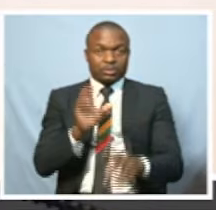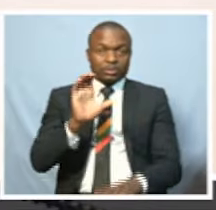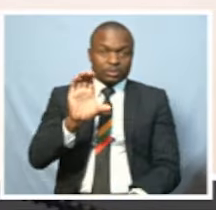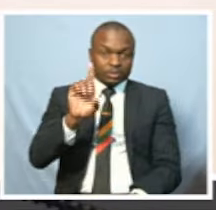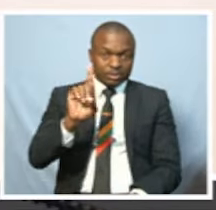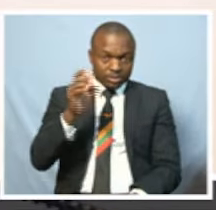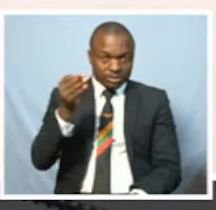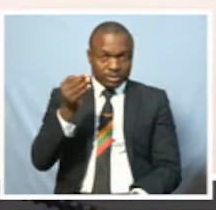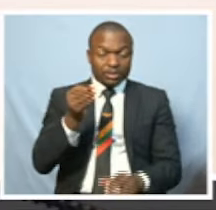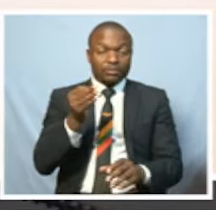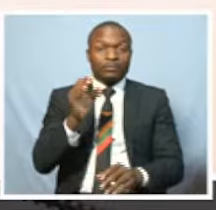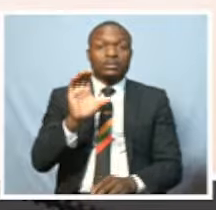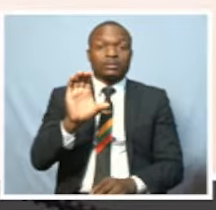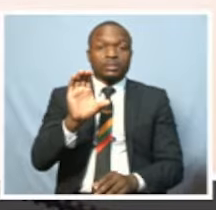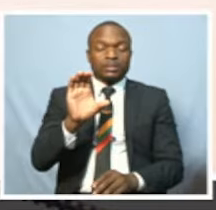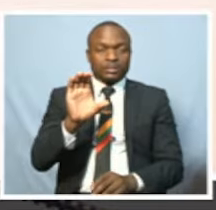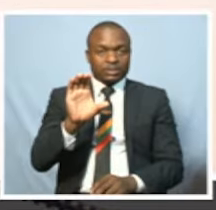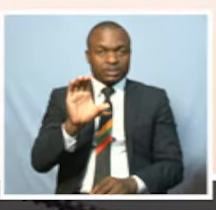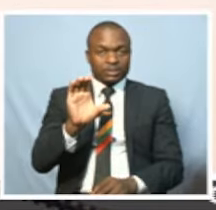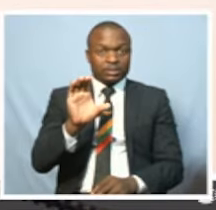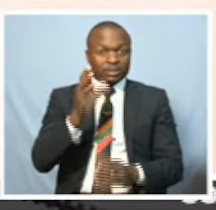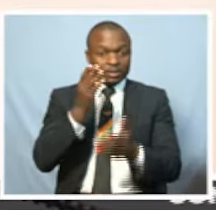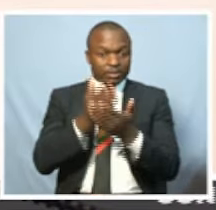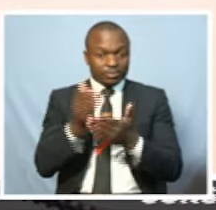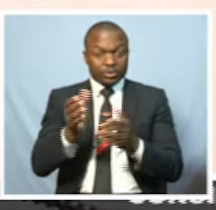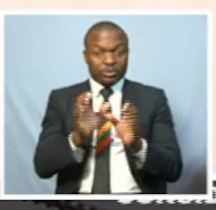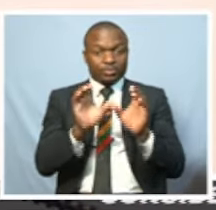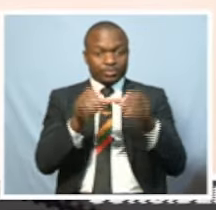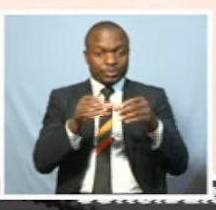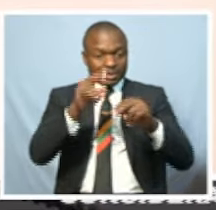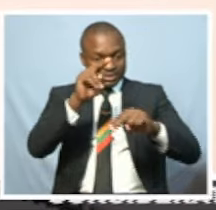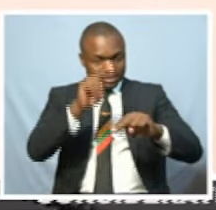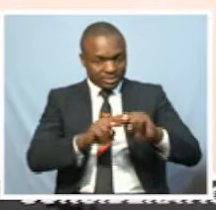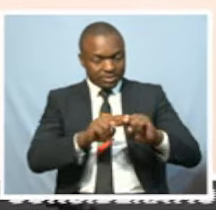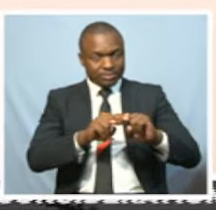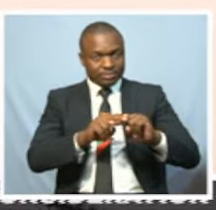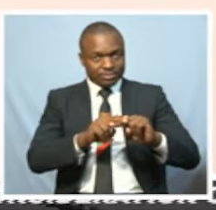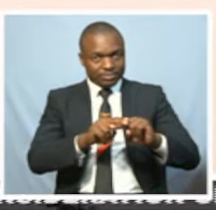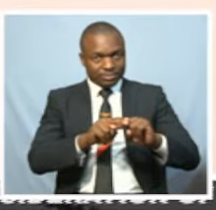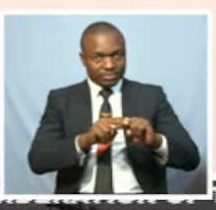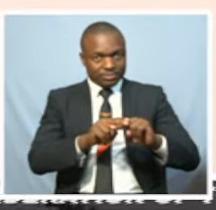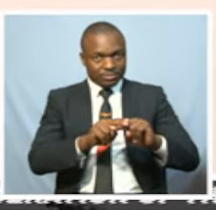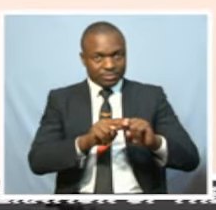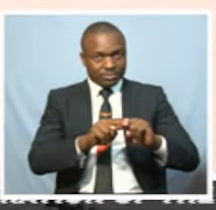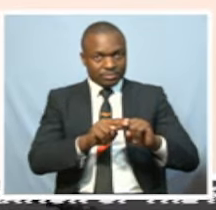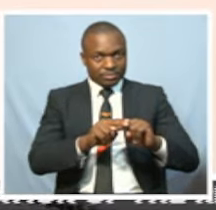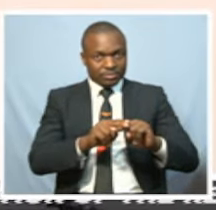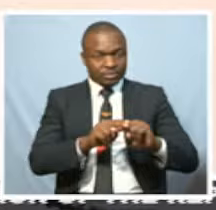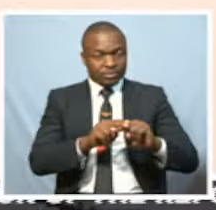CDFC sat, the procurement committee sat to